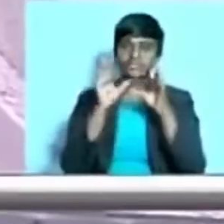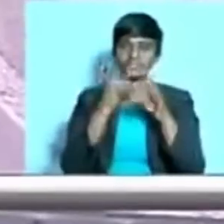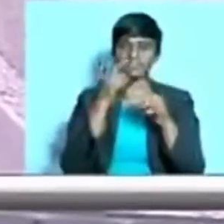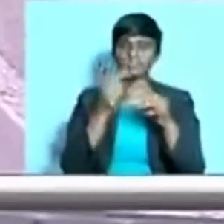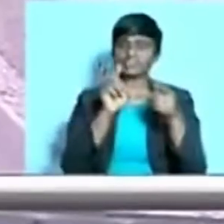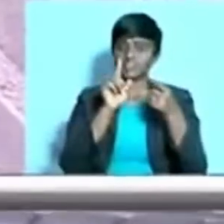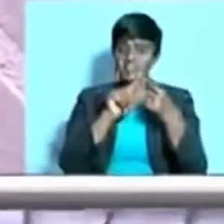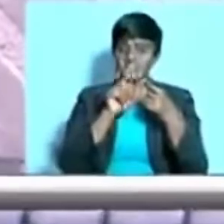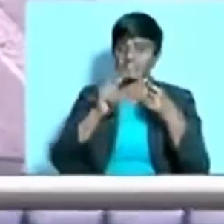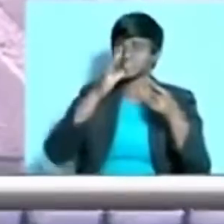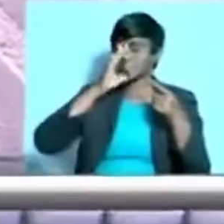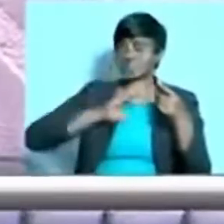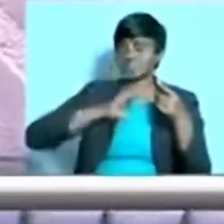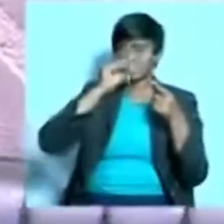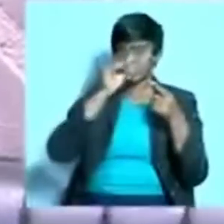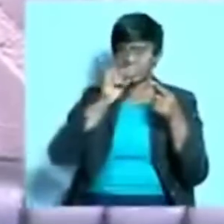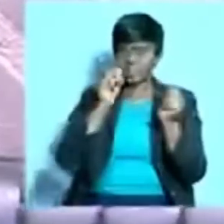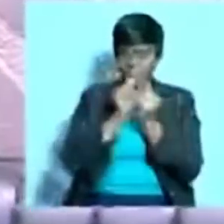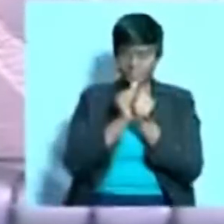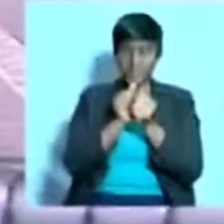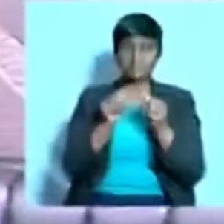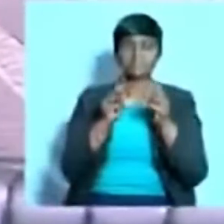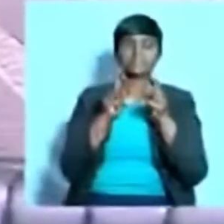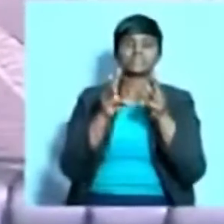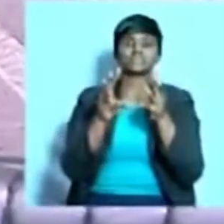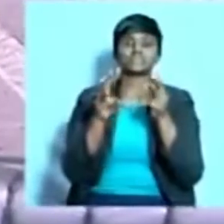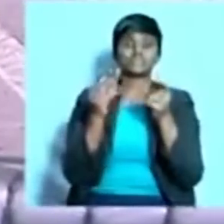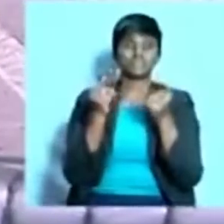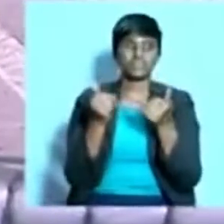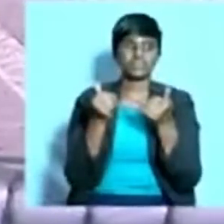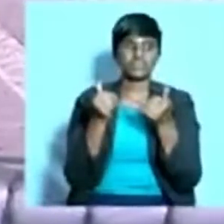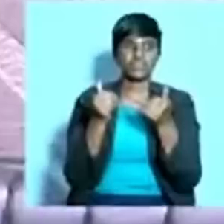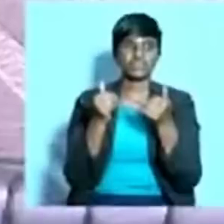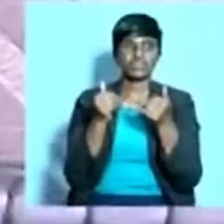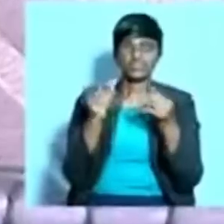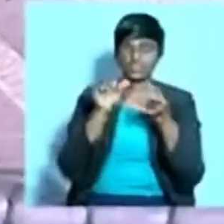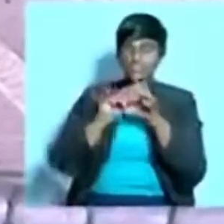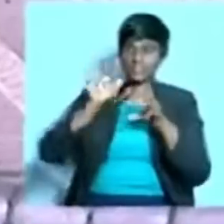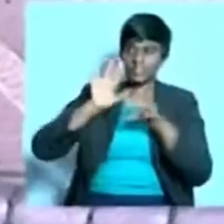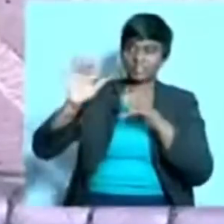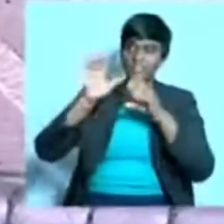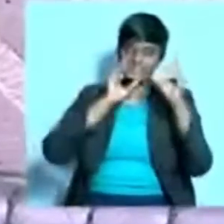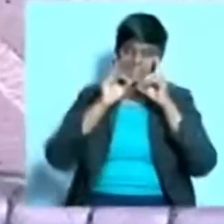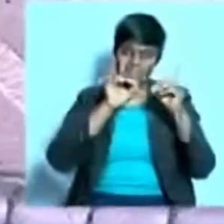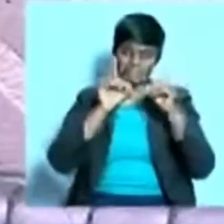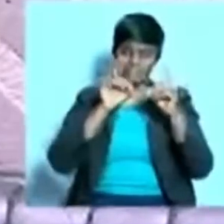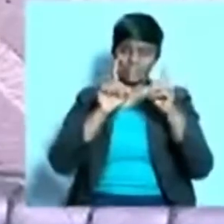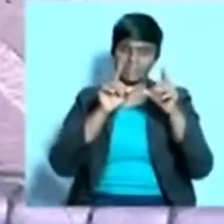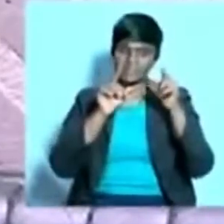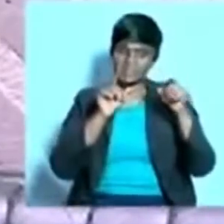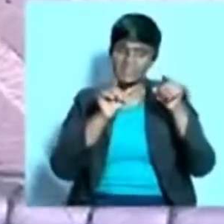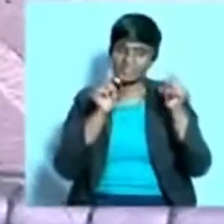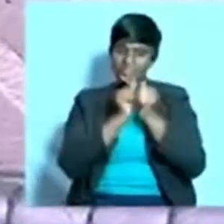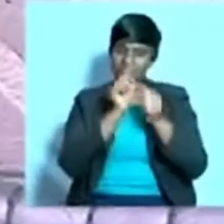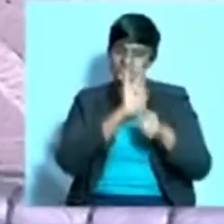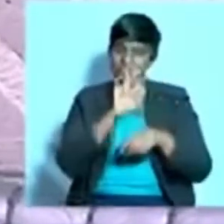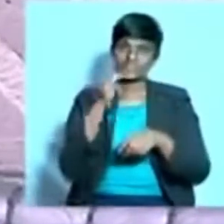One, Madam Speaker, in terms of the weight. In his debate, he has used a lot of unparliamentary